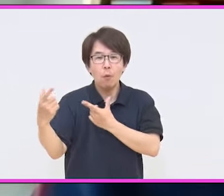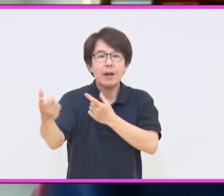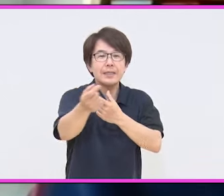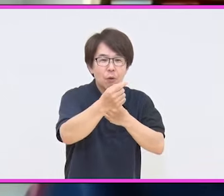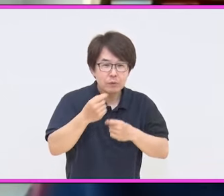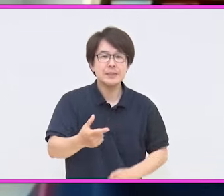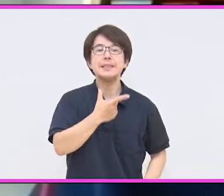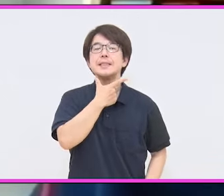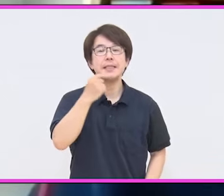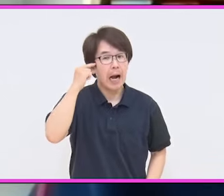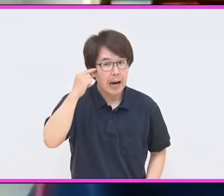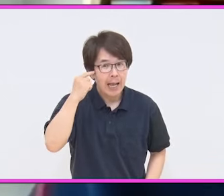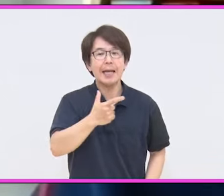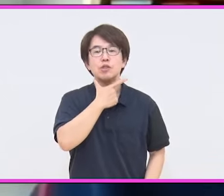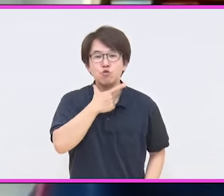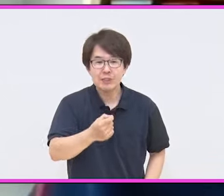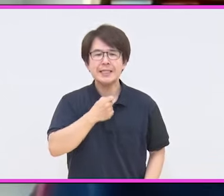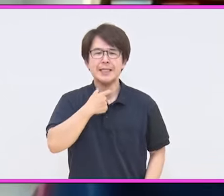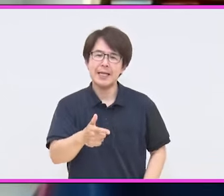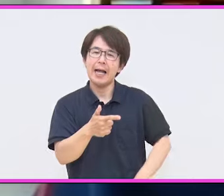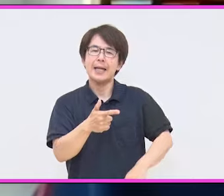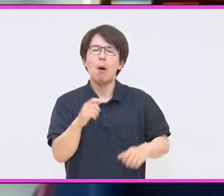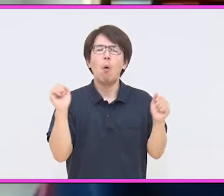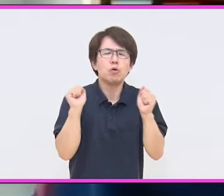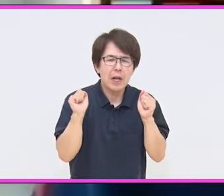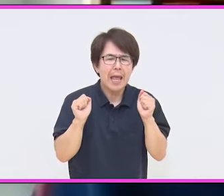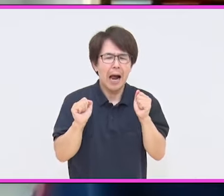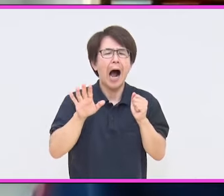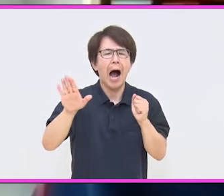likes, dislikes, and fears.